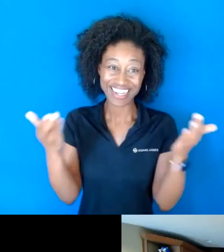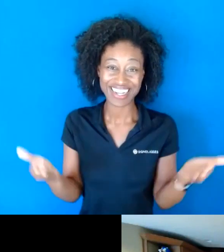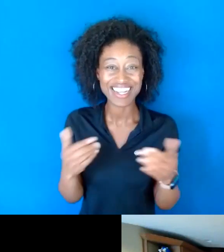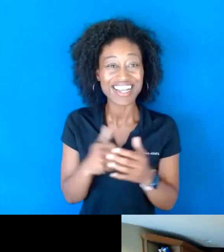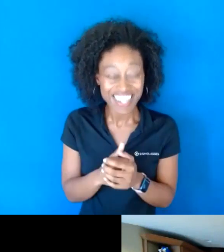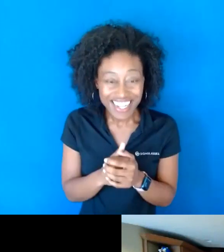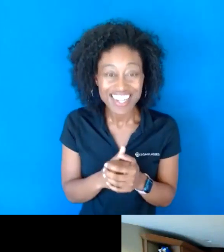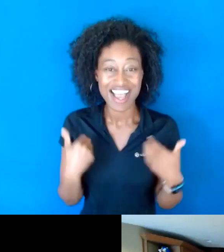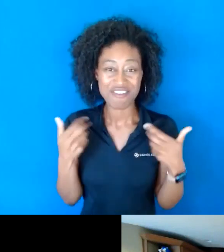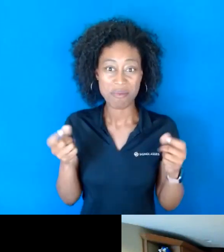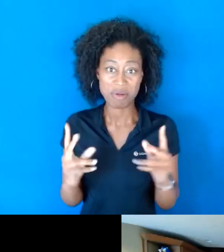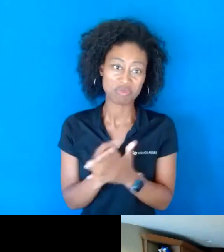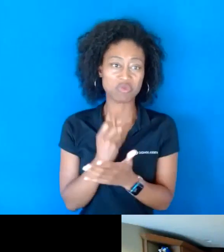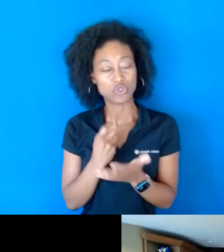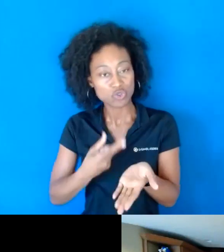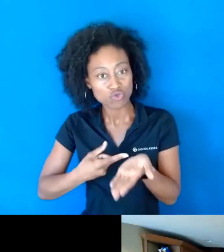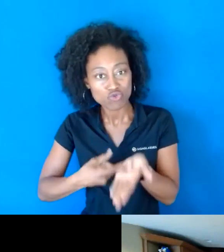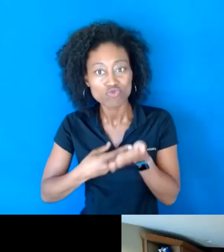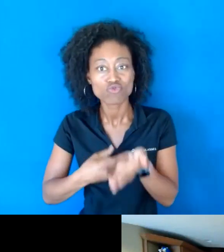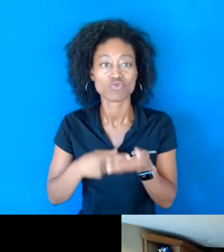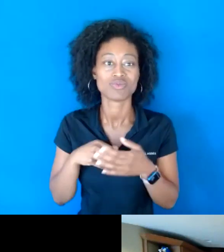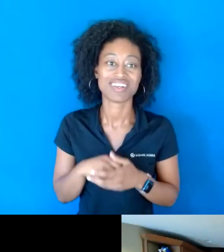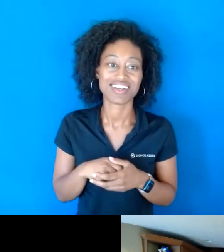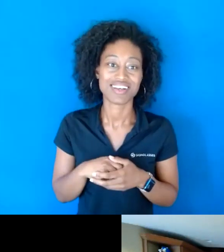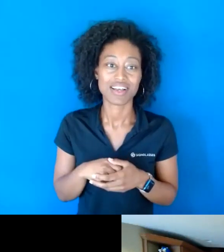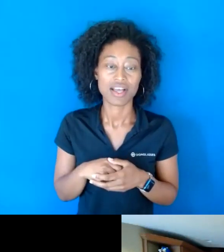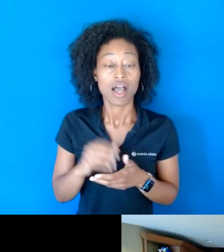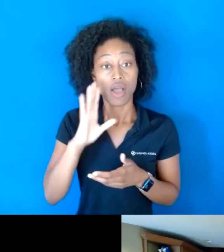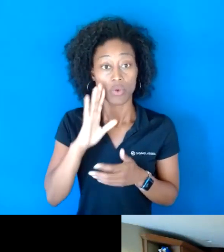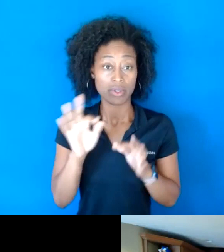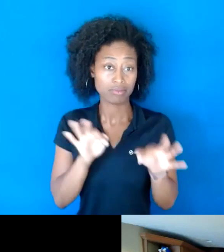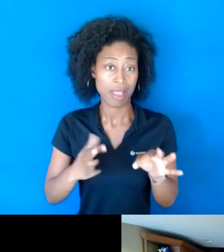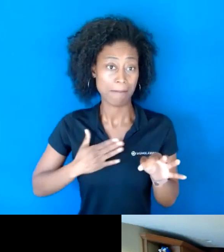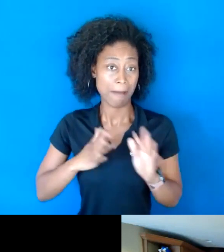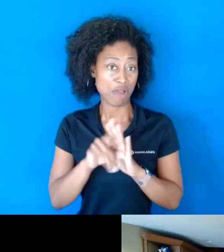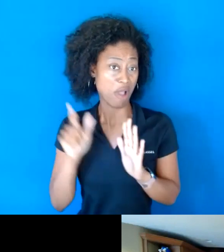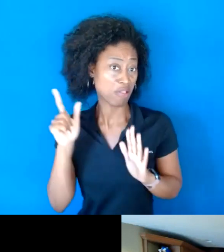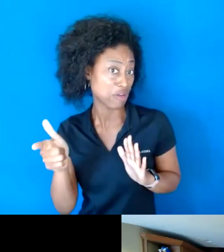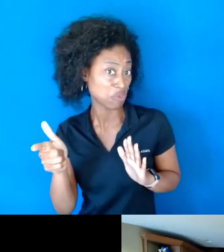an opportunity to talk, and I'll introduce my background a little bit later.